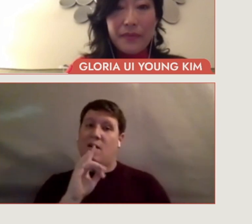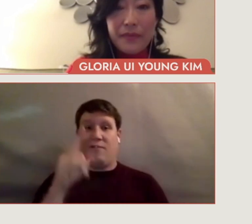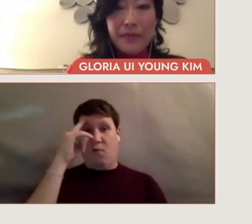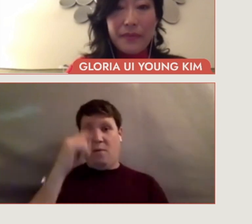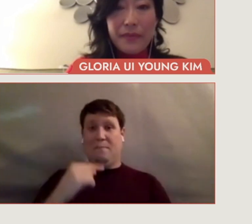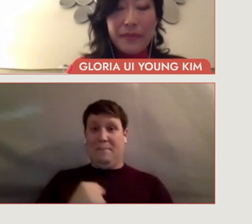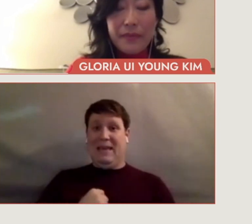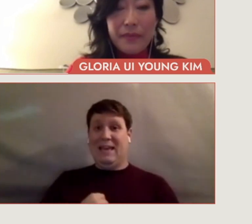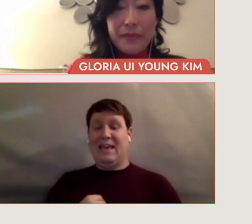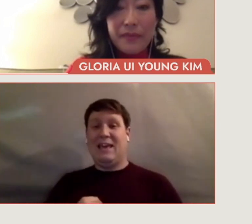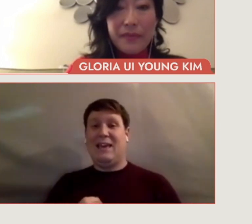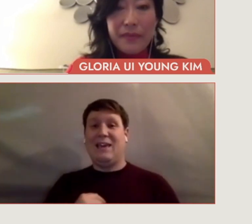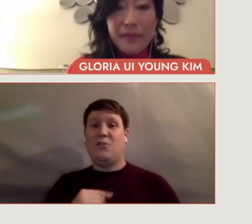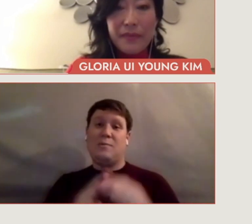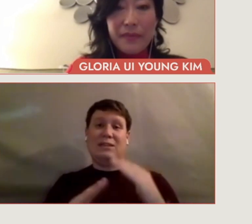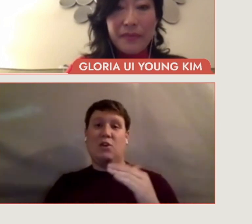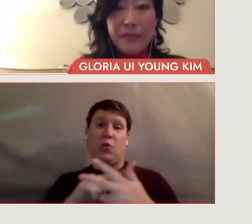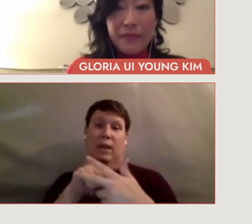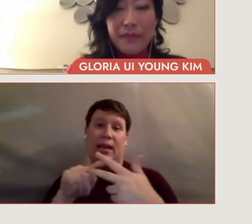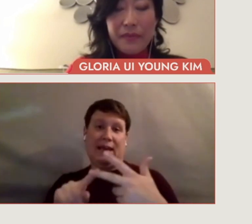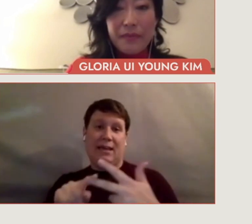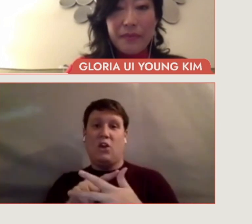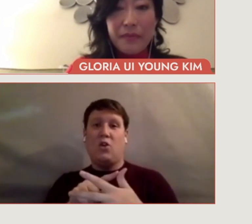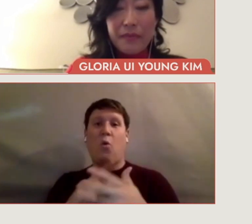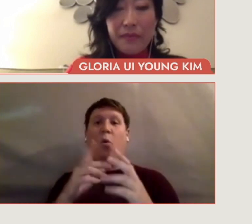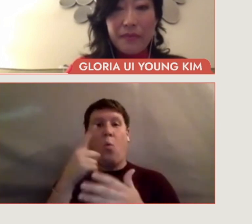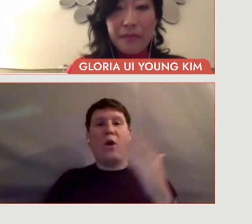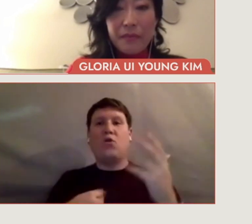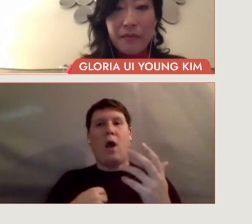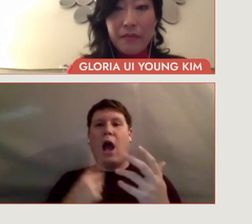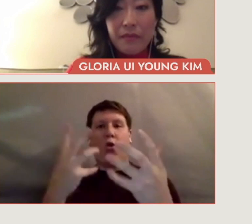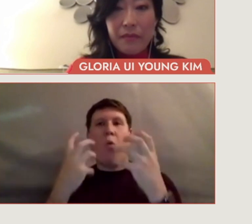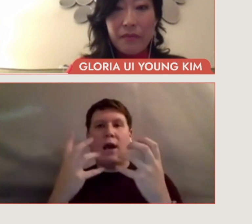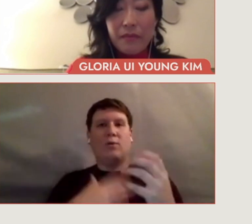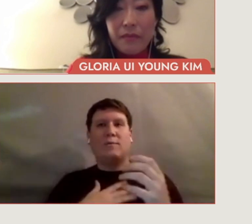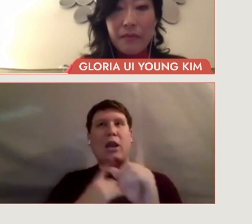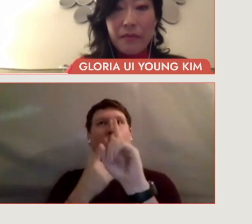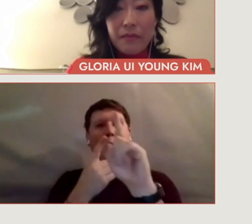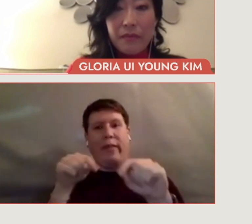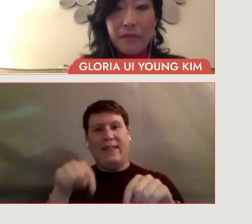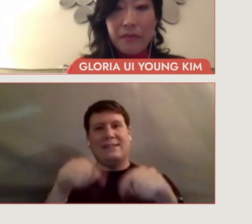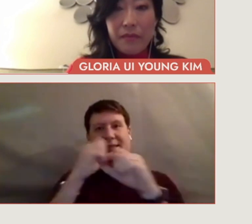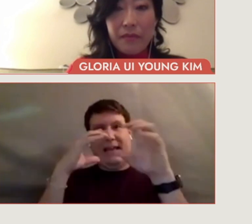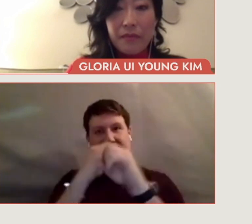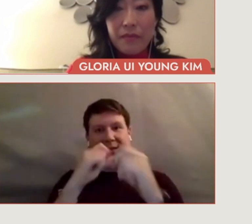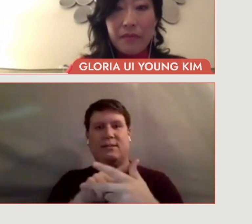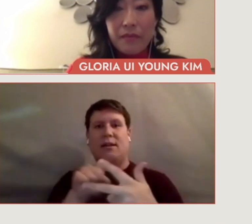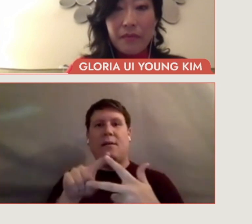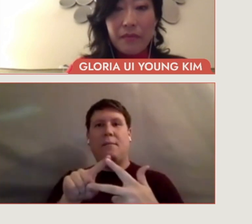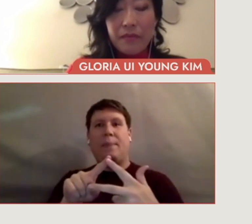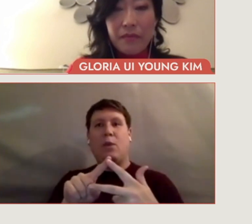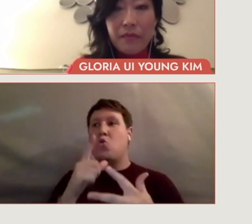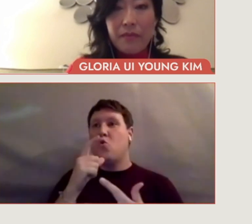three main things that I always have to remember in scene is, what do I want? Like, what am I trying to go after? My relationships with the people